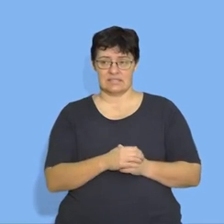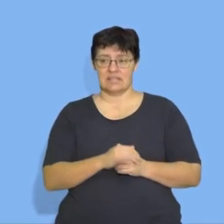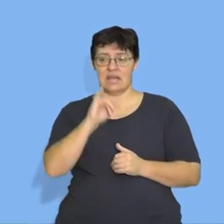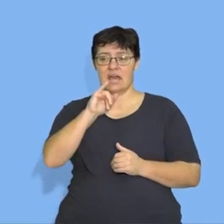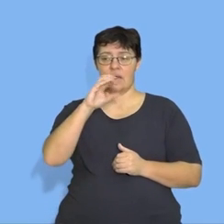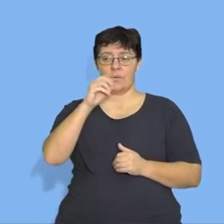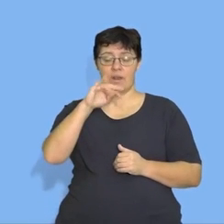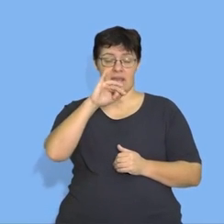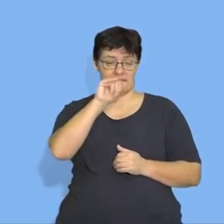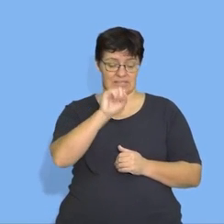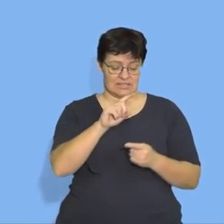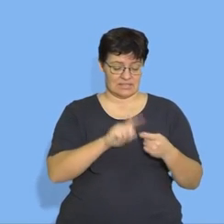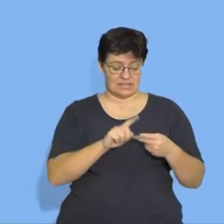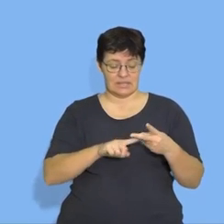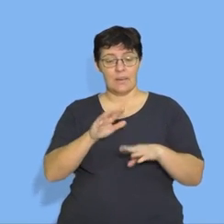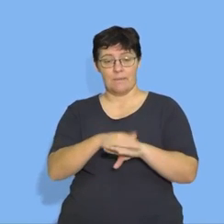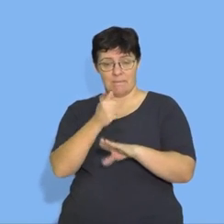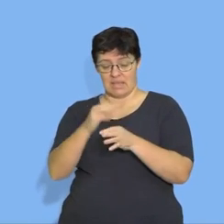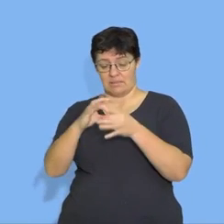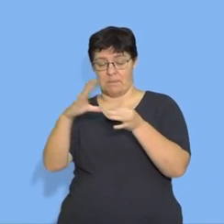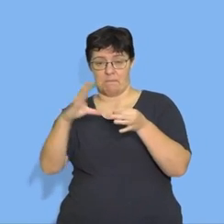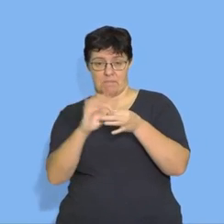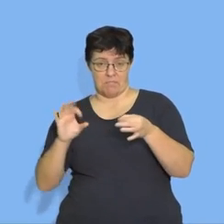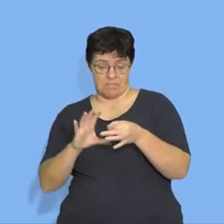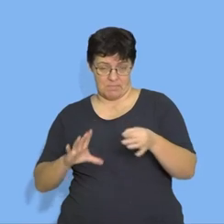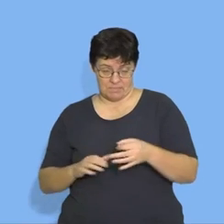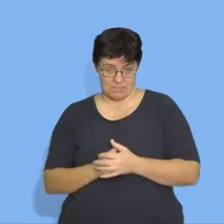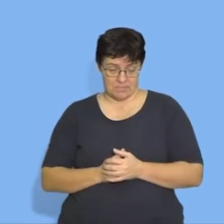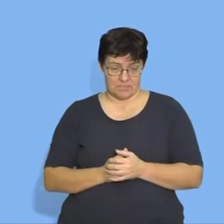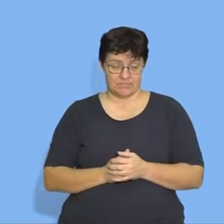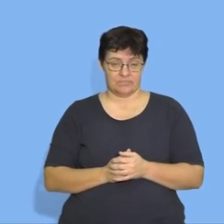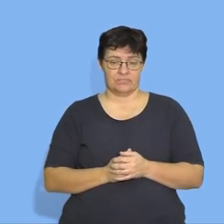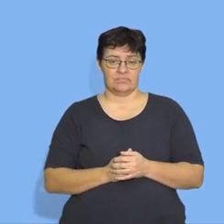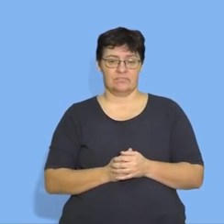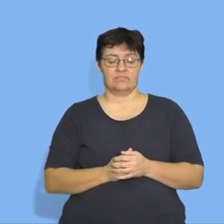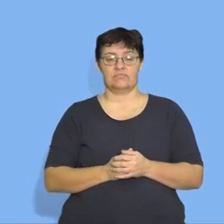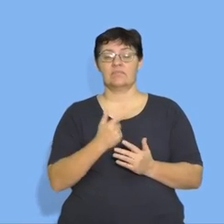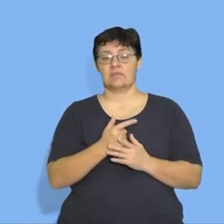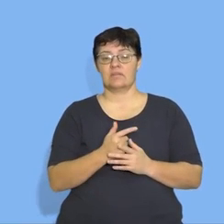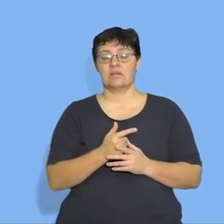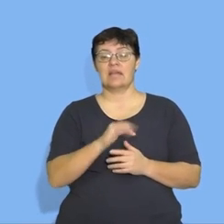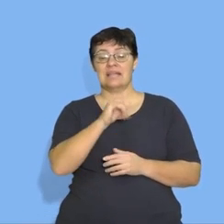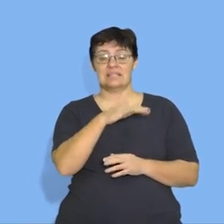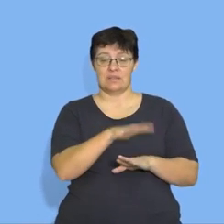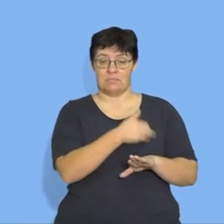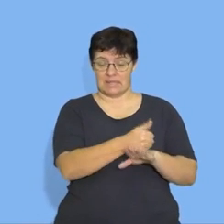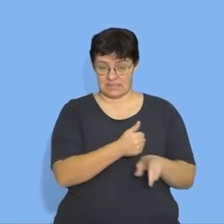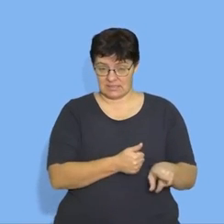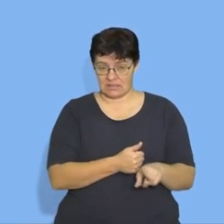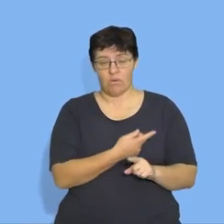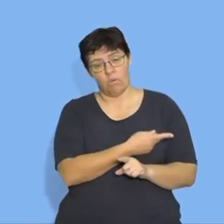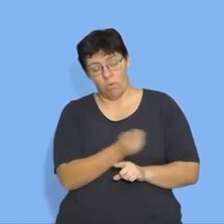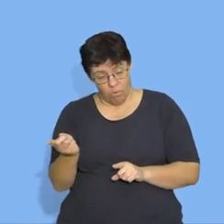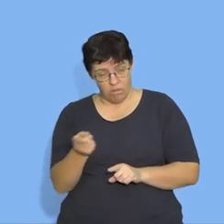while bases dissociates, okay? So in as far as the acid-base reaction, we are saying that all